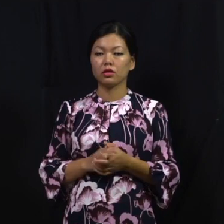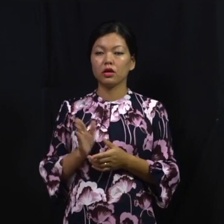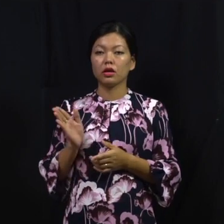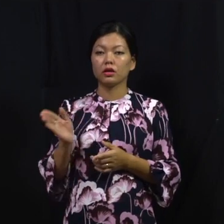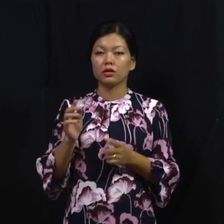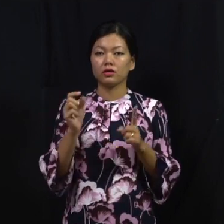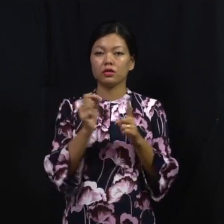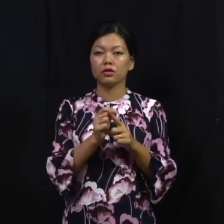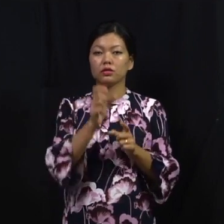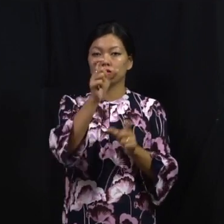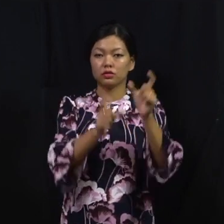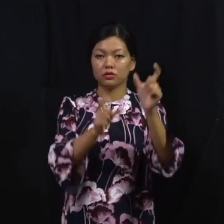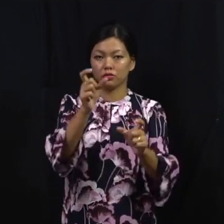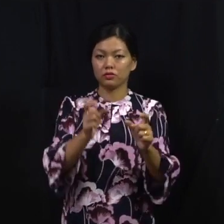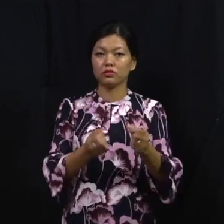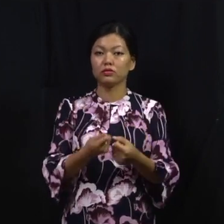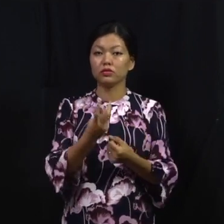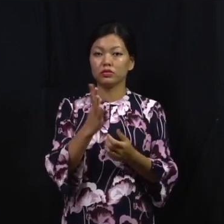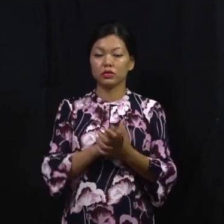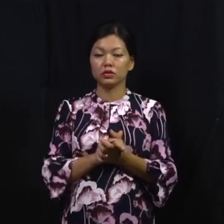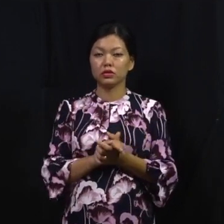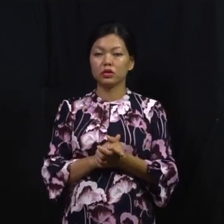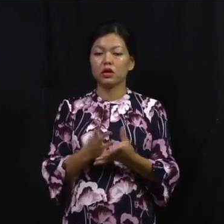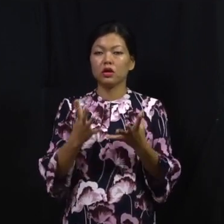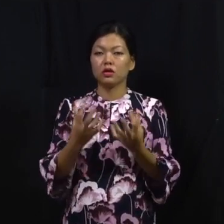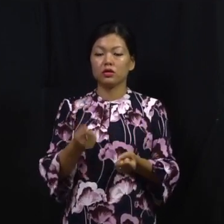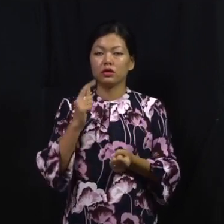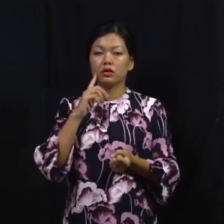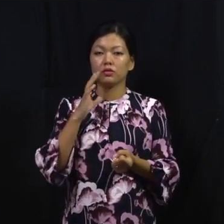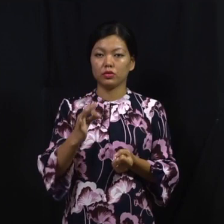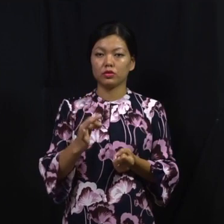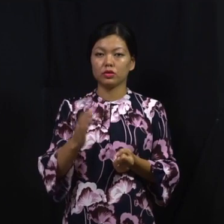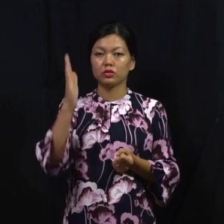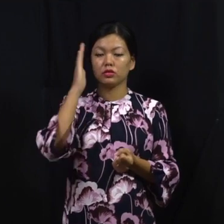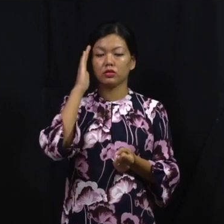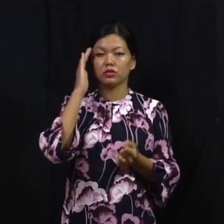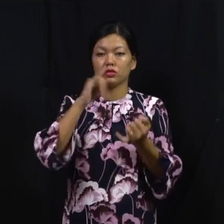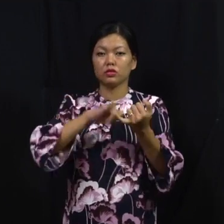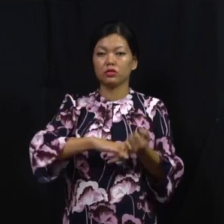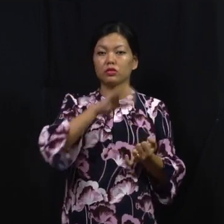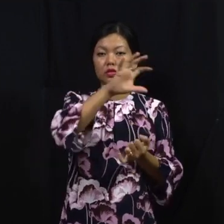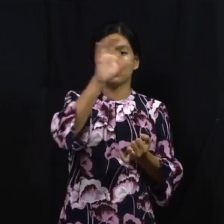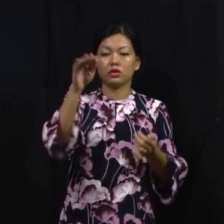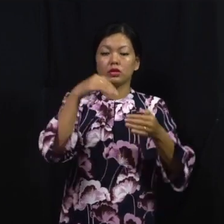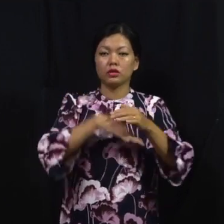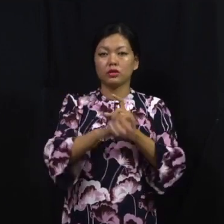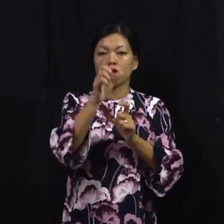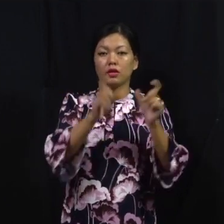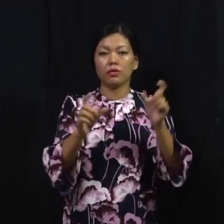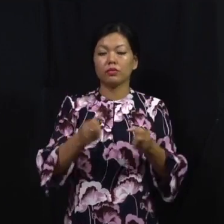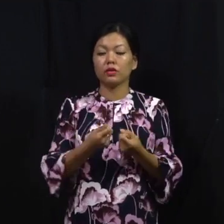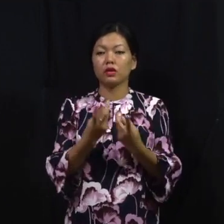Population is very much necessary to constitute a state. Okay, a population, without population we cannot term it a state.